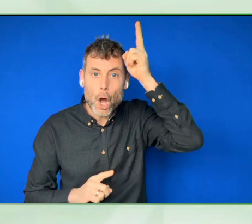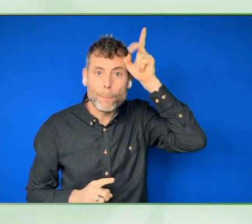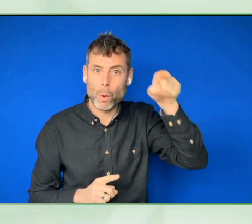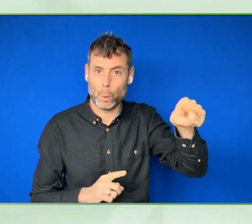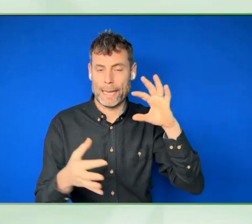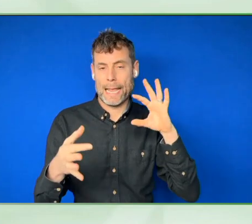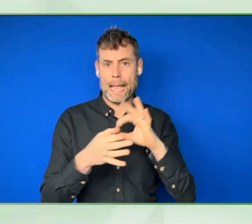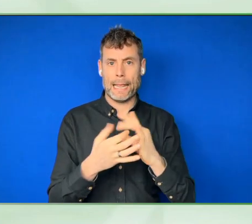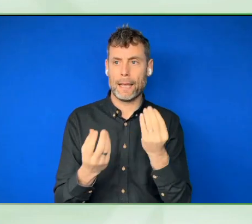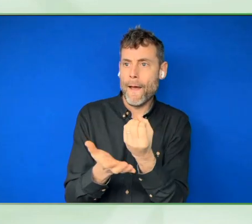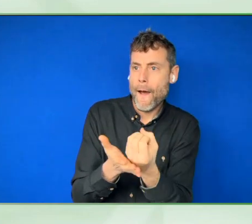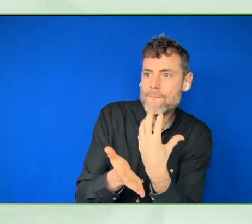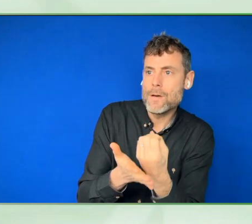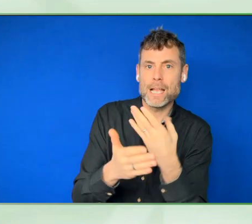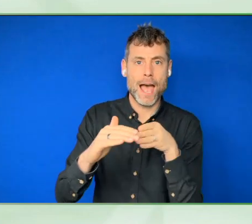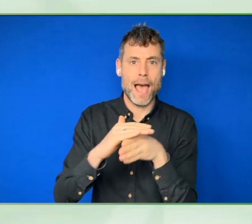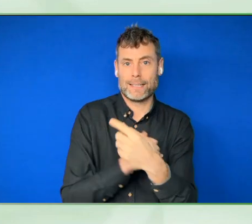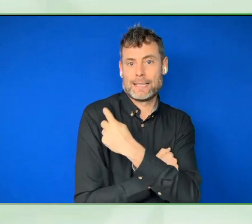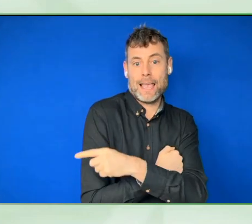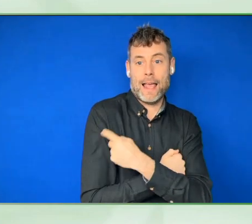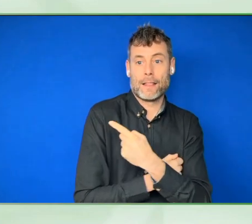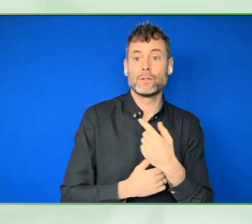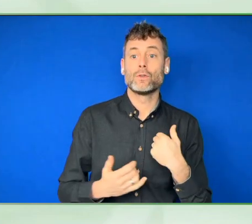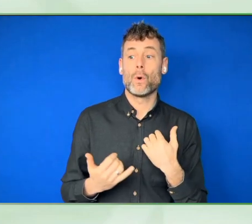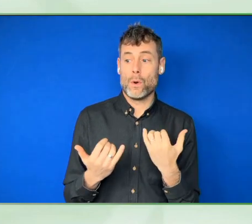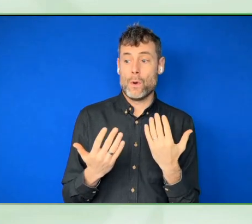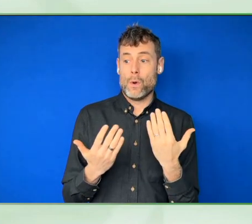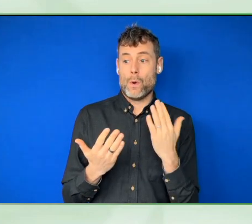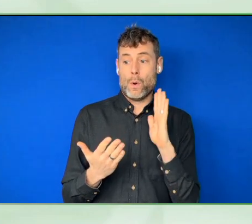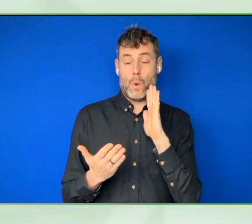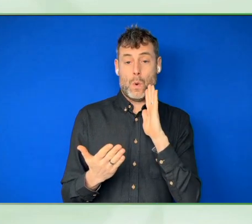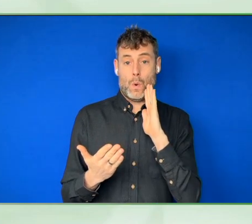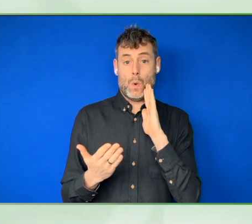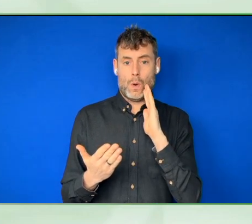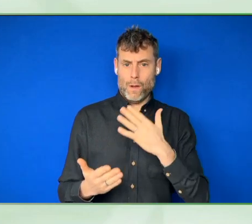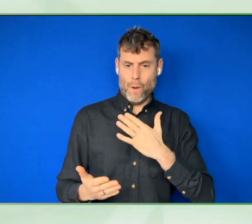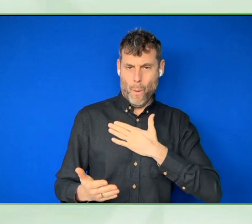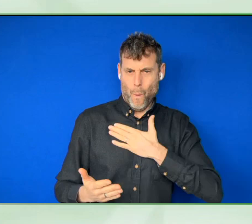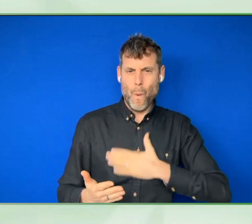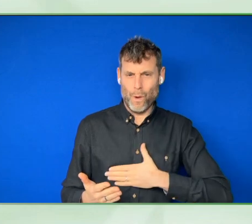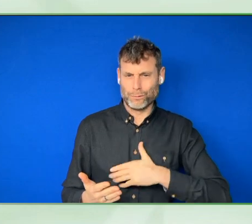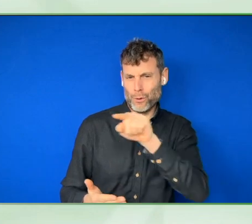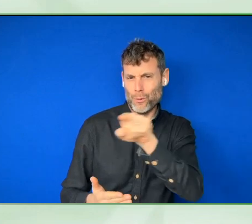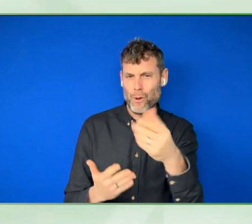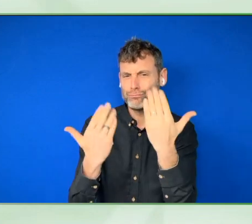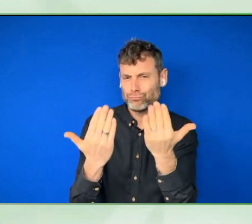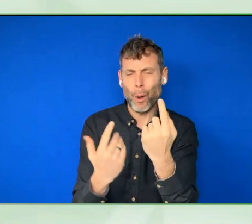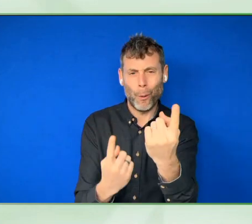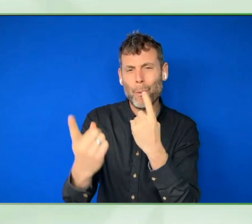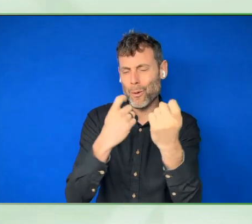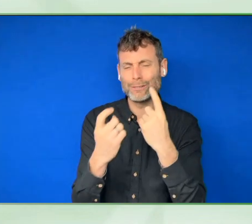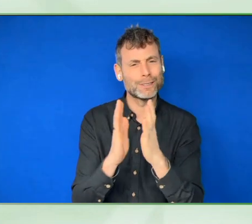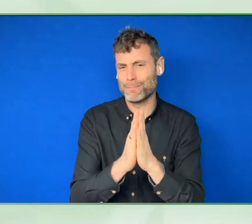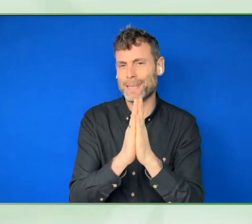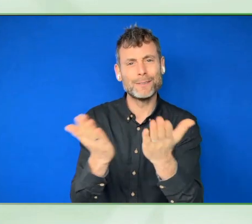access. So we would love to hear your questions. So please, as you hear the